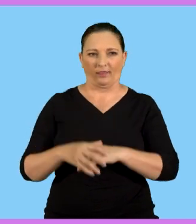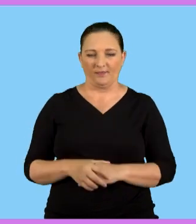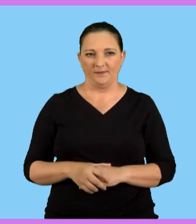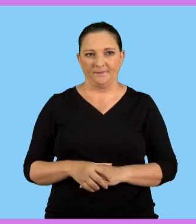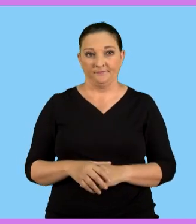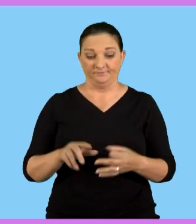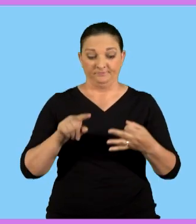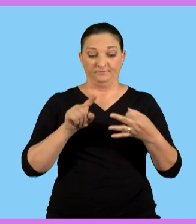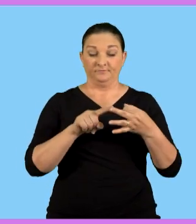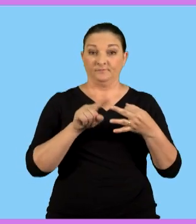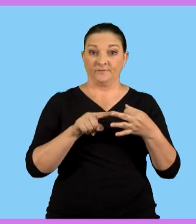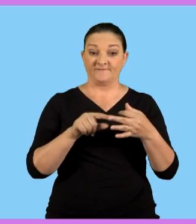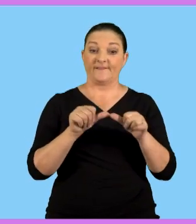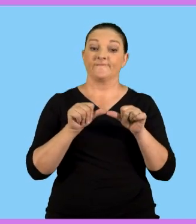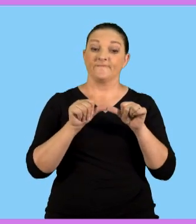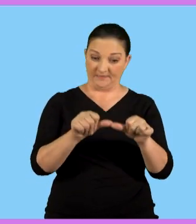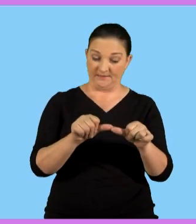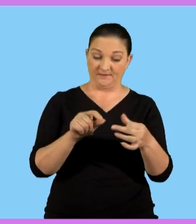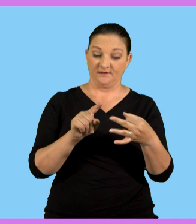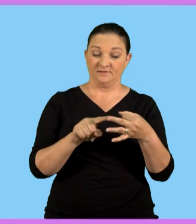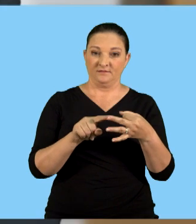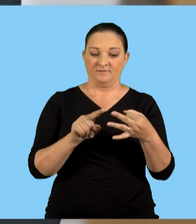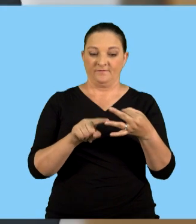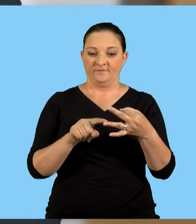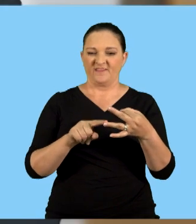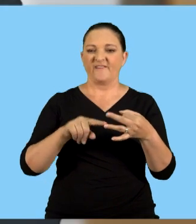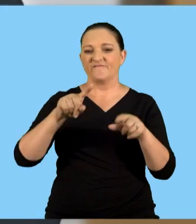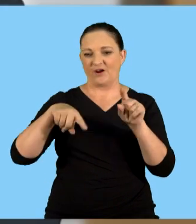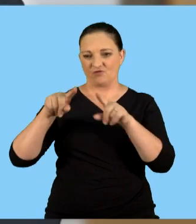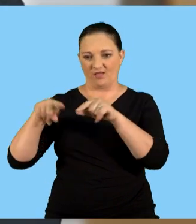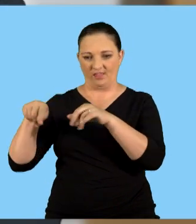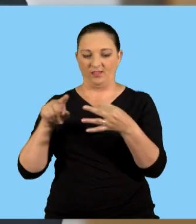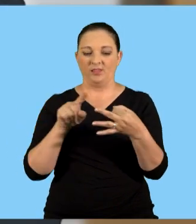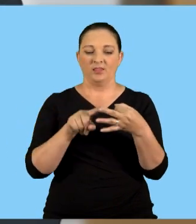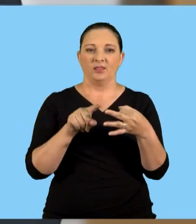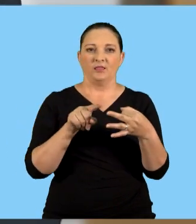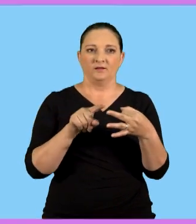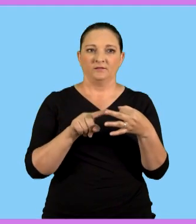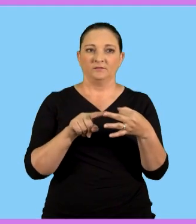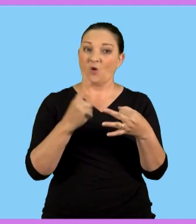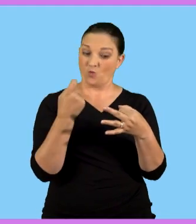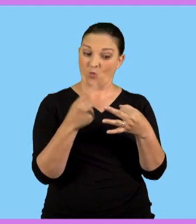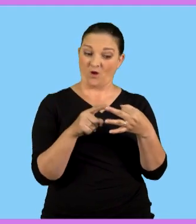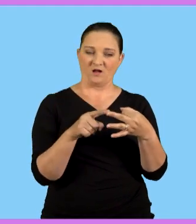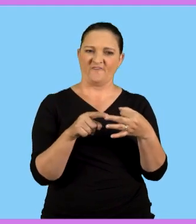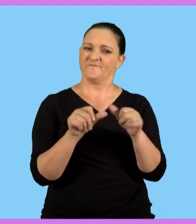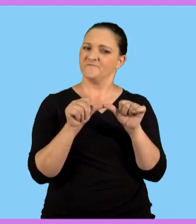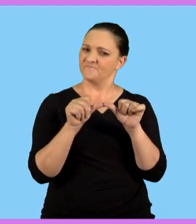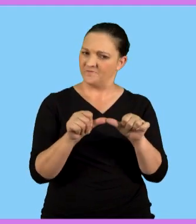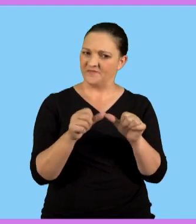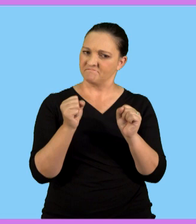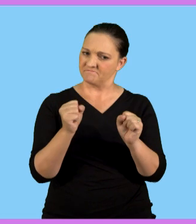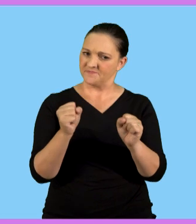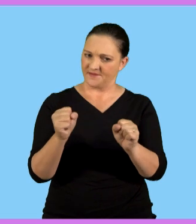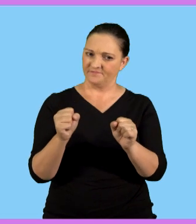if we looked at a fixed income and a variable income, the difference really is that the one stays fixed, doesn't